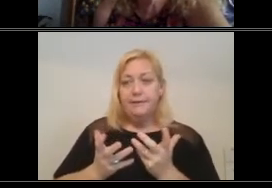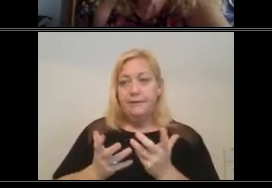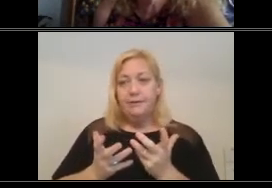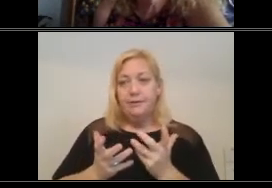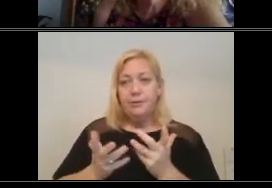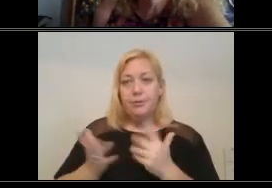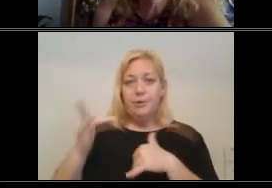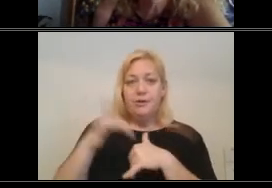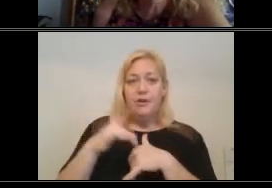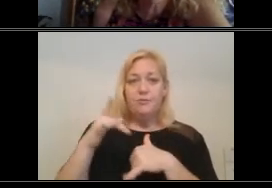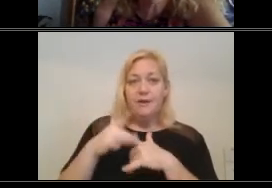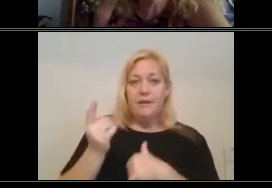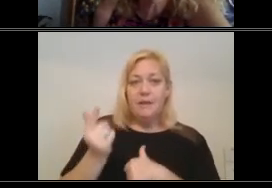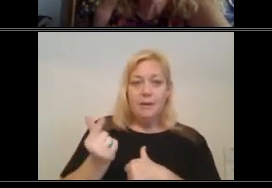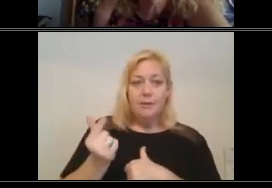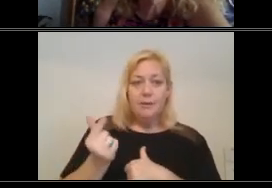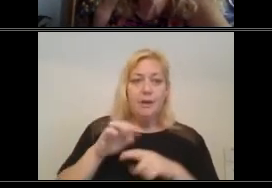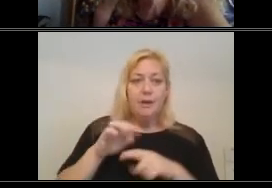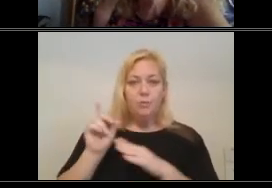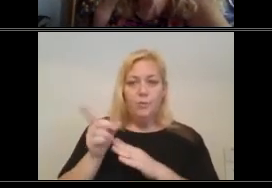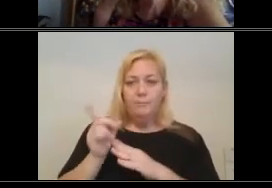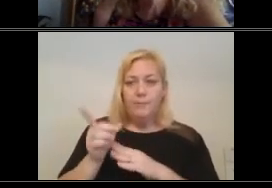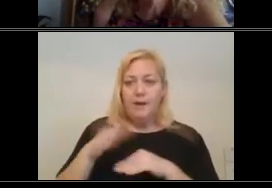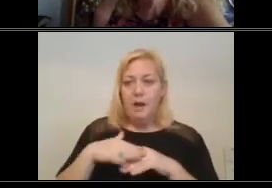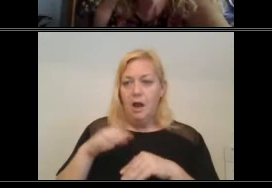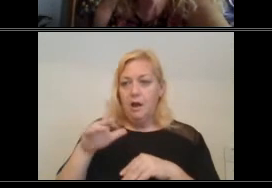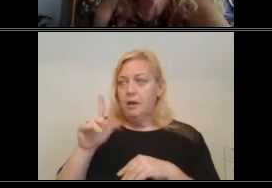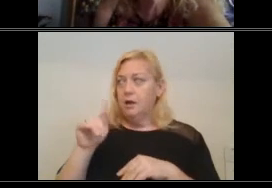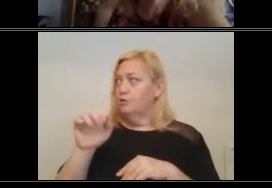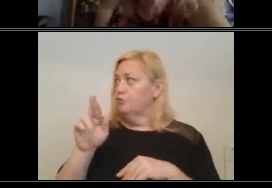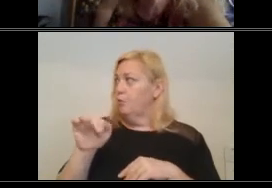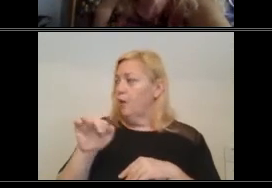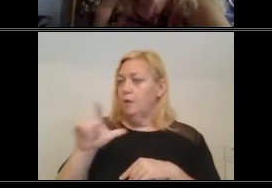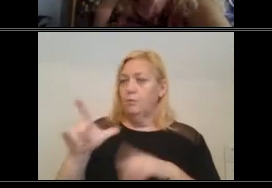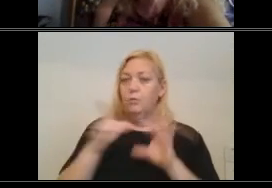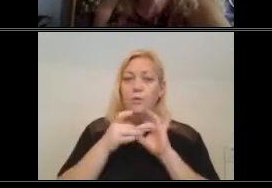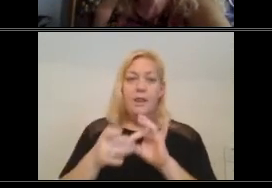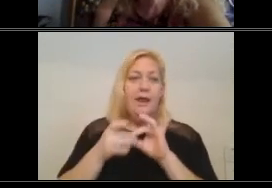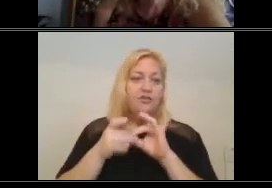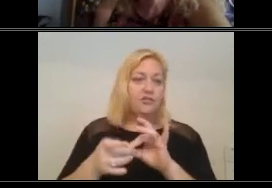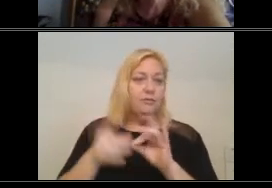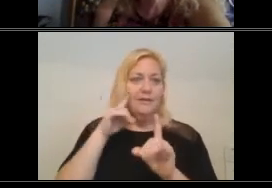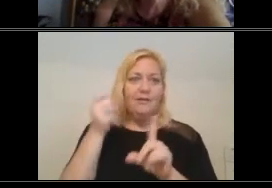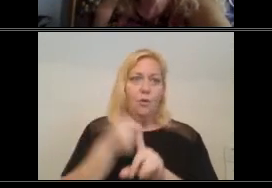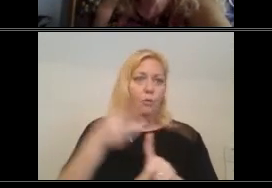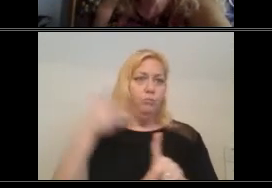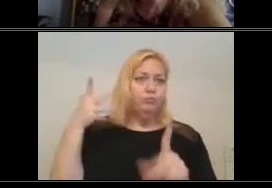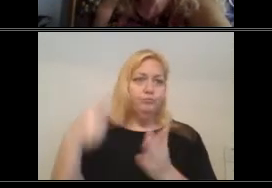little bit on 1 minute on the tribal relationship, because that's a whole long thing. But